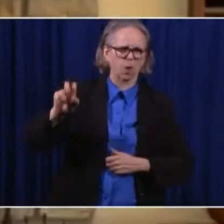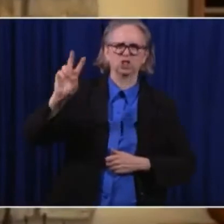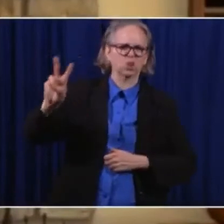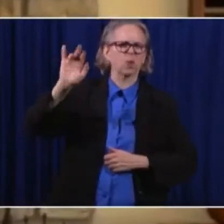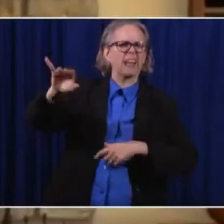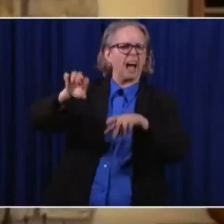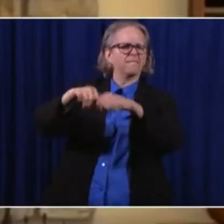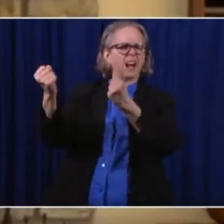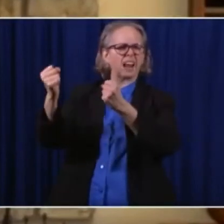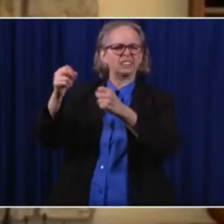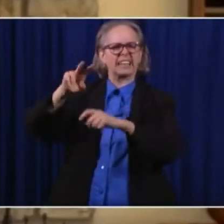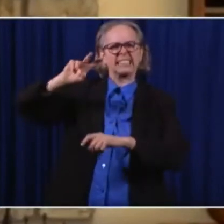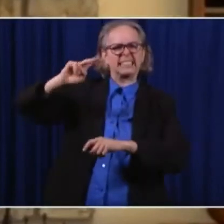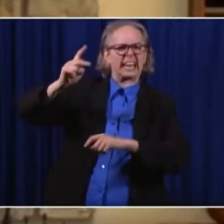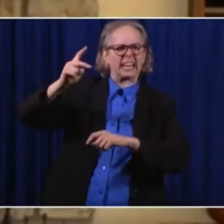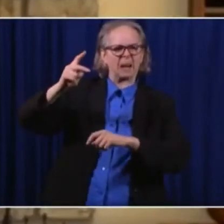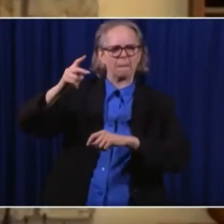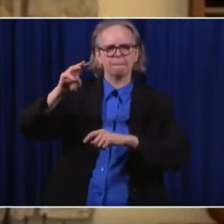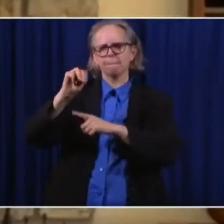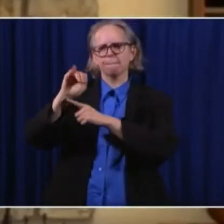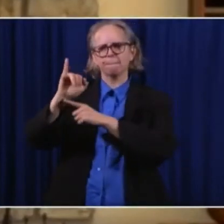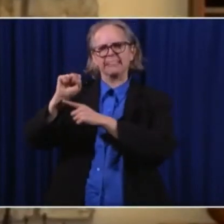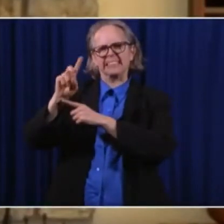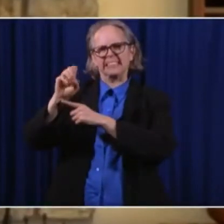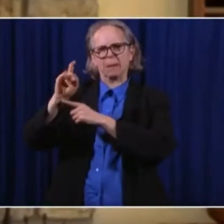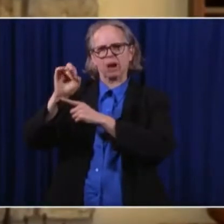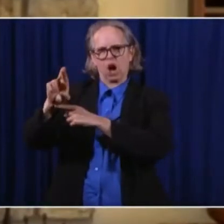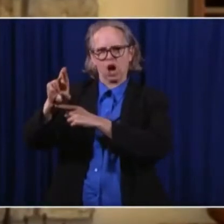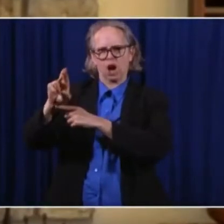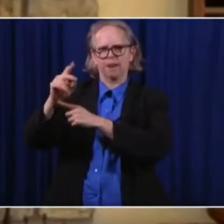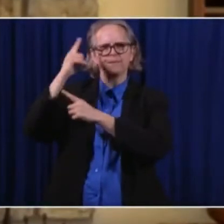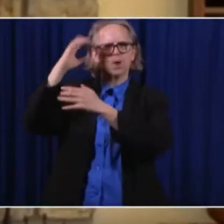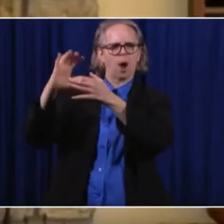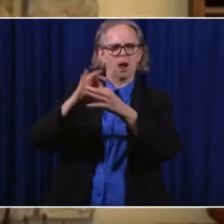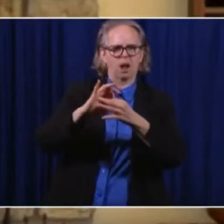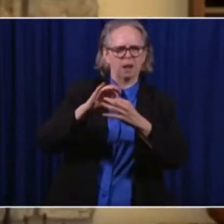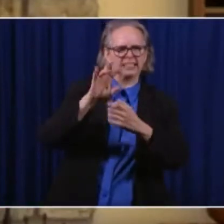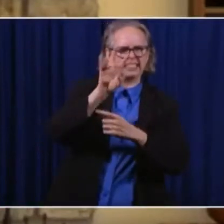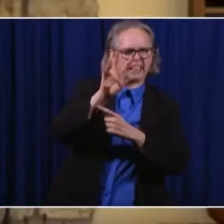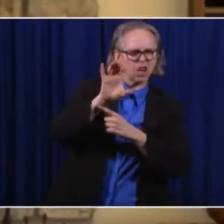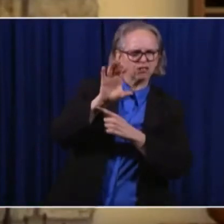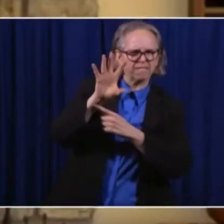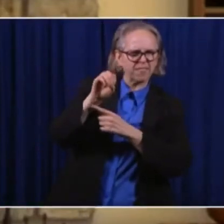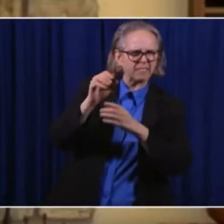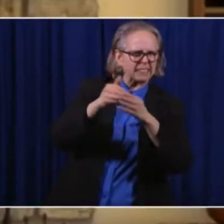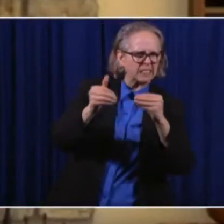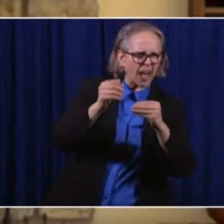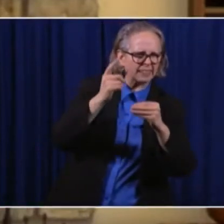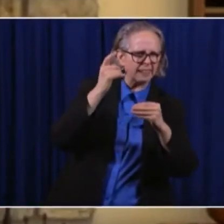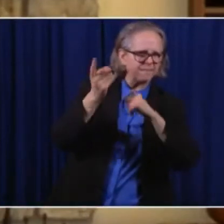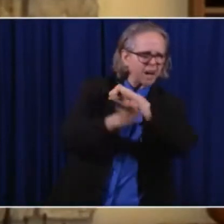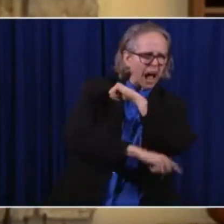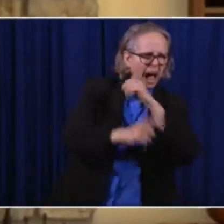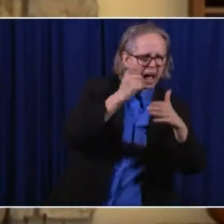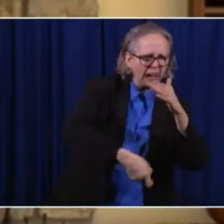degree misdemeanor, not more than $750 fine, 90 days in jail. I would just point out that to my